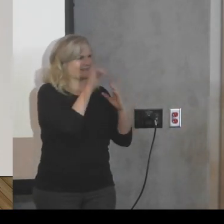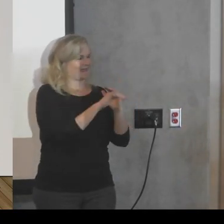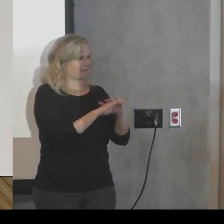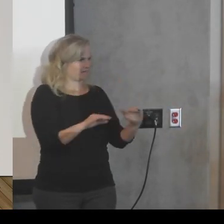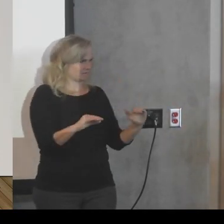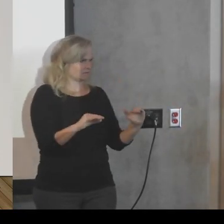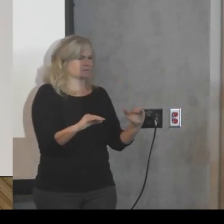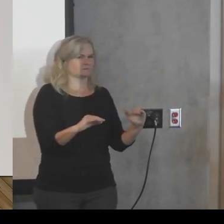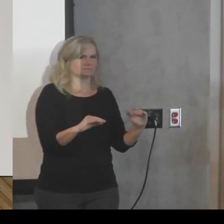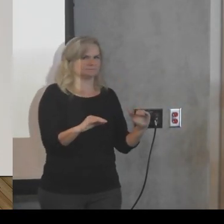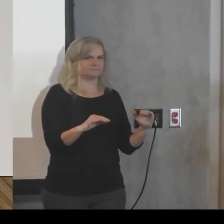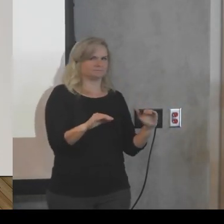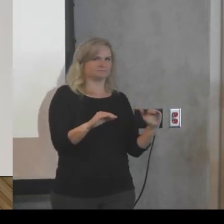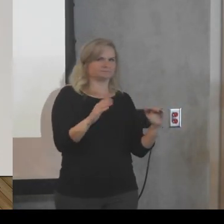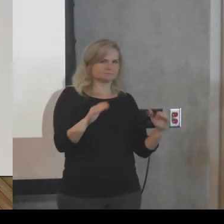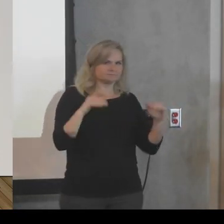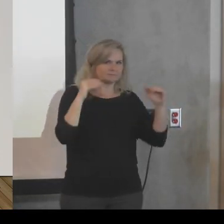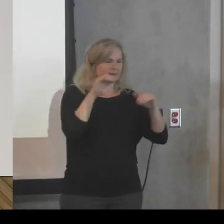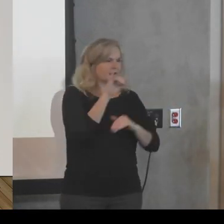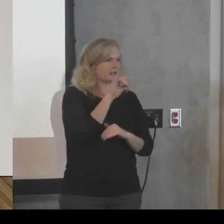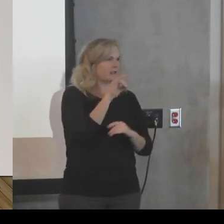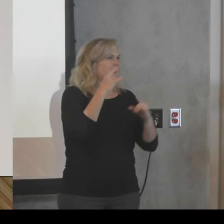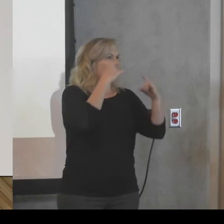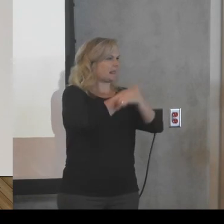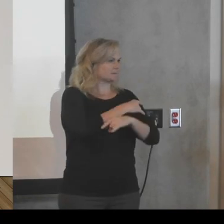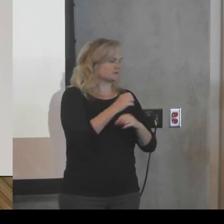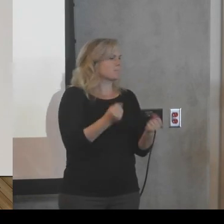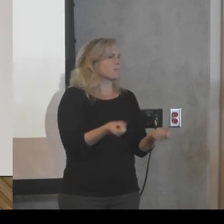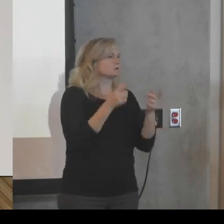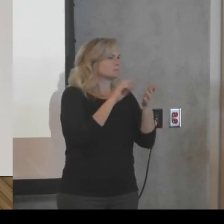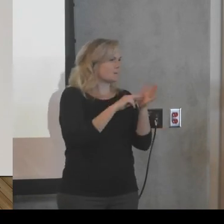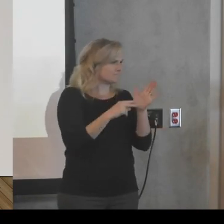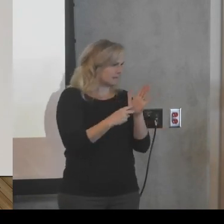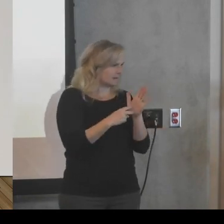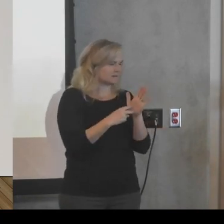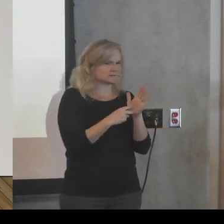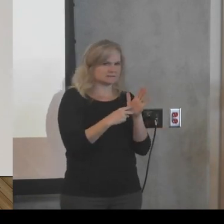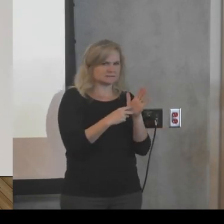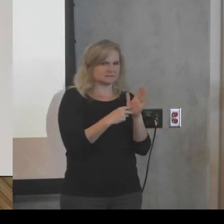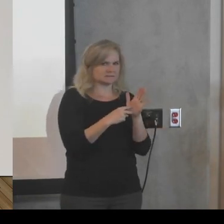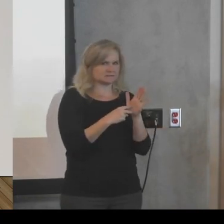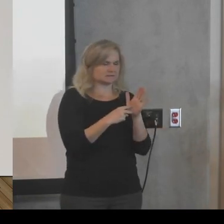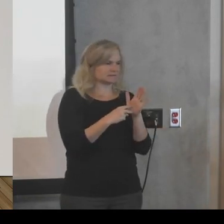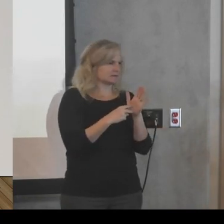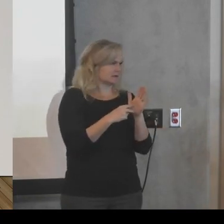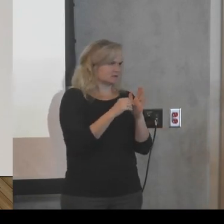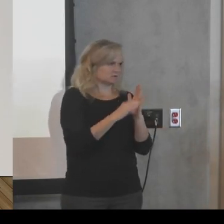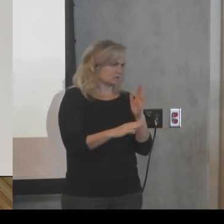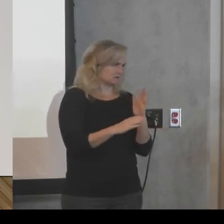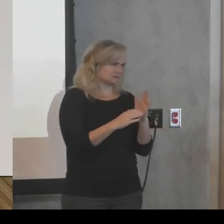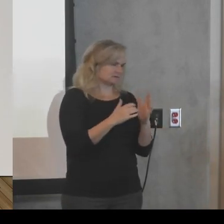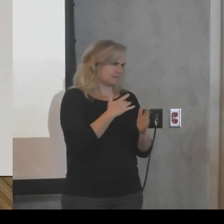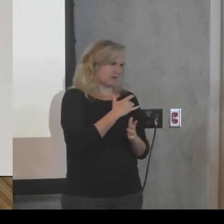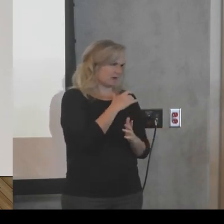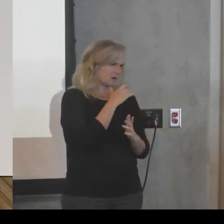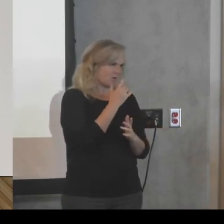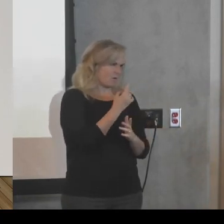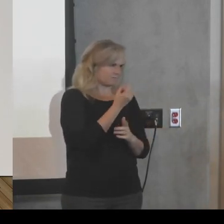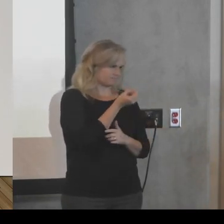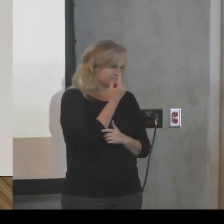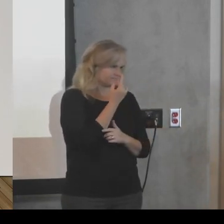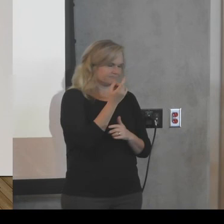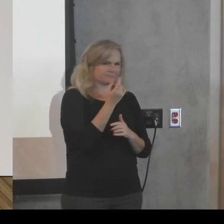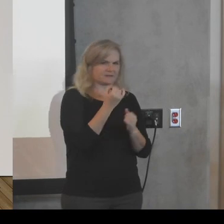And then we get into idioms and multiple meanings, which are very rare for me to teach with a student. I don't always get there. And the last one